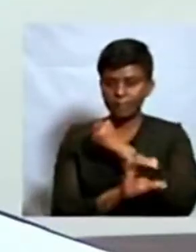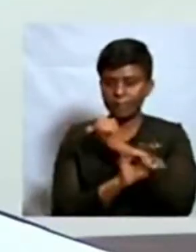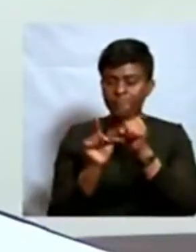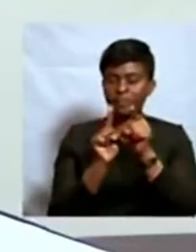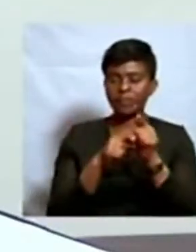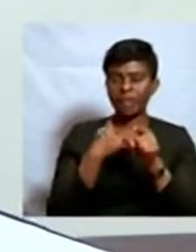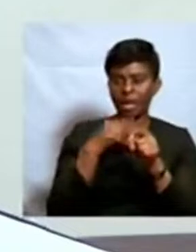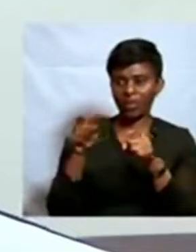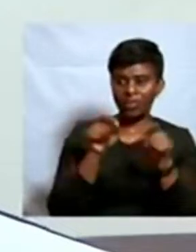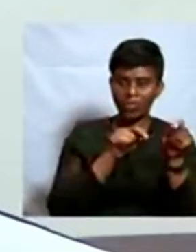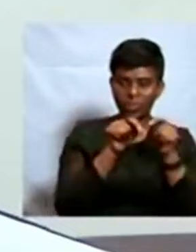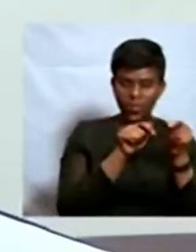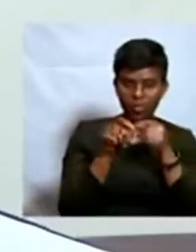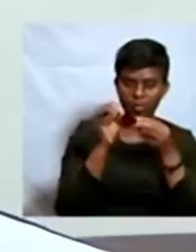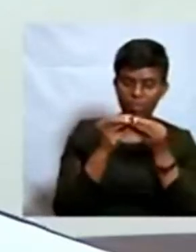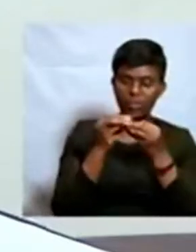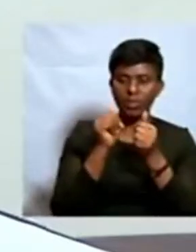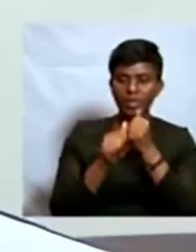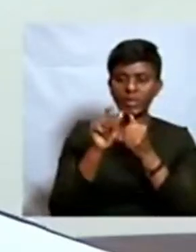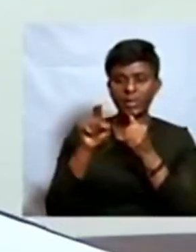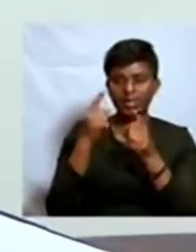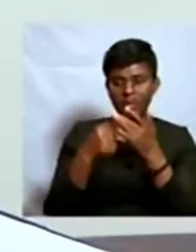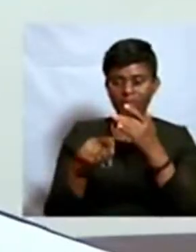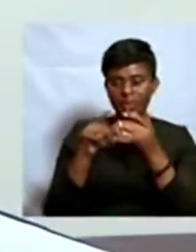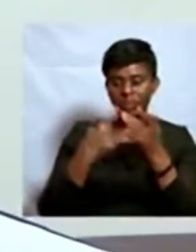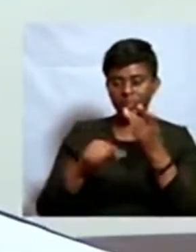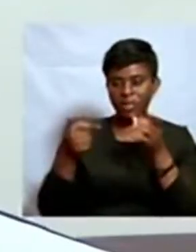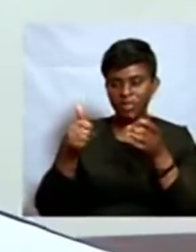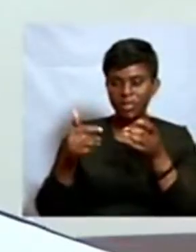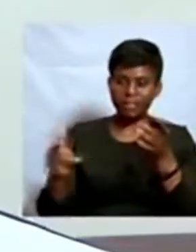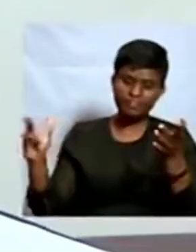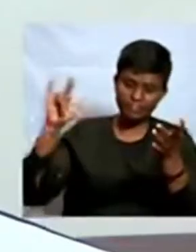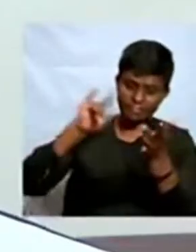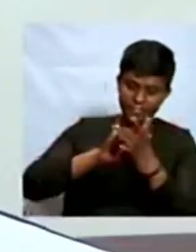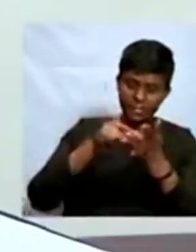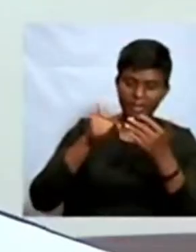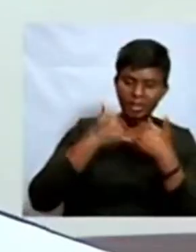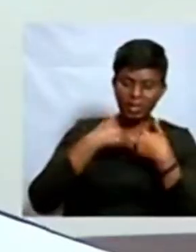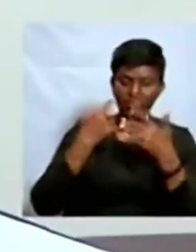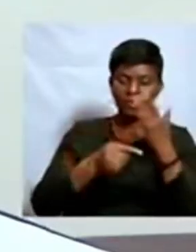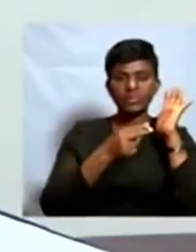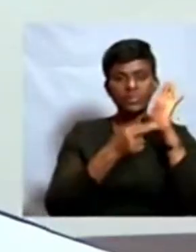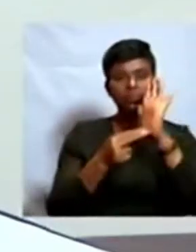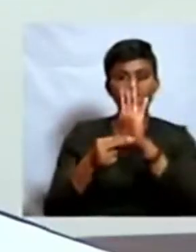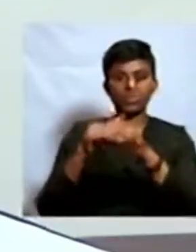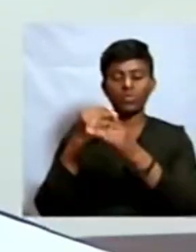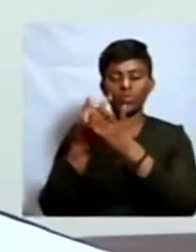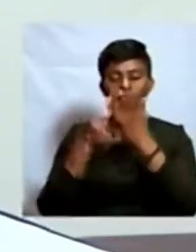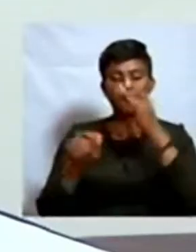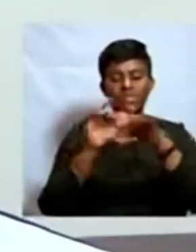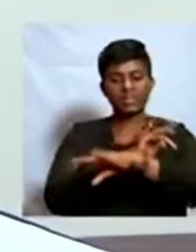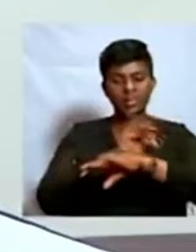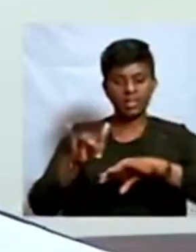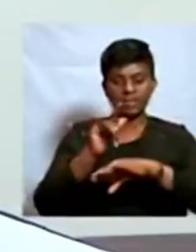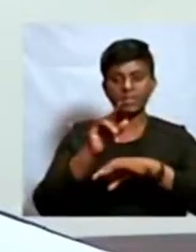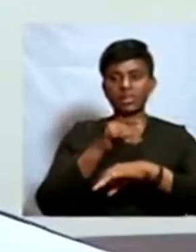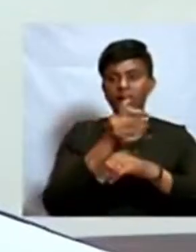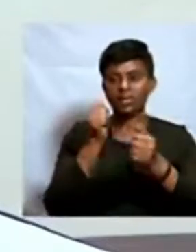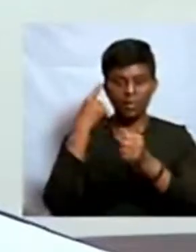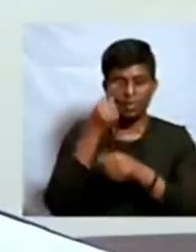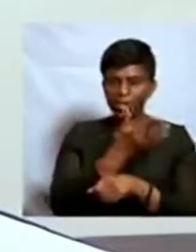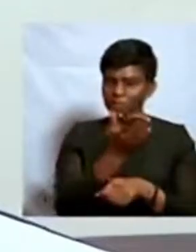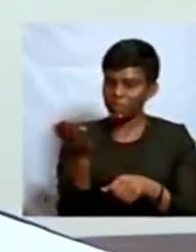have those regulations which require that when you land, you actually show the empty cans of